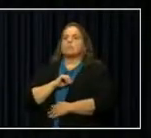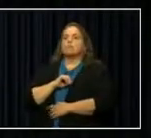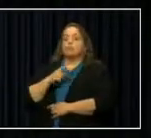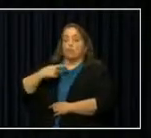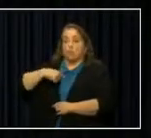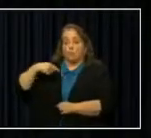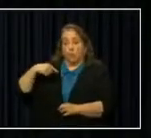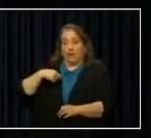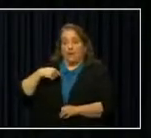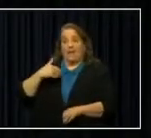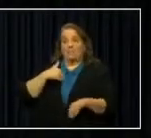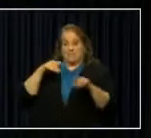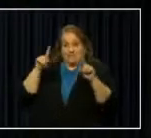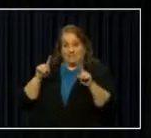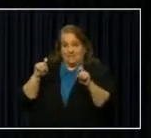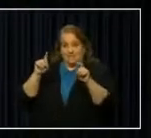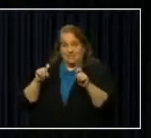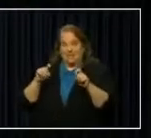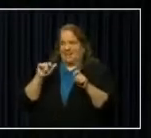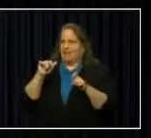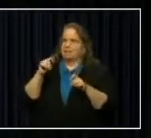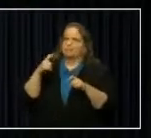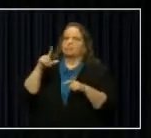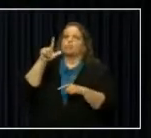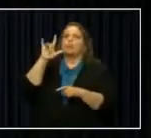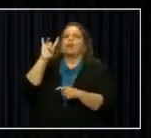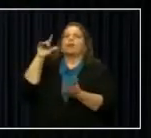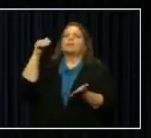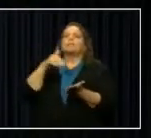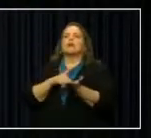We have tested at least